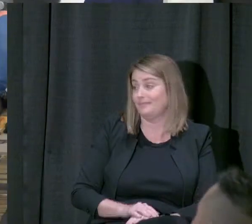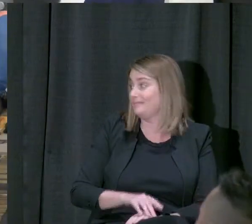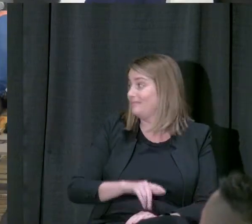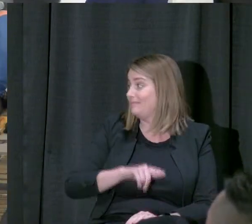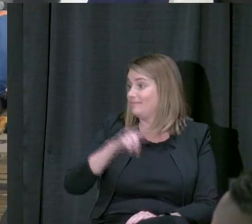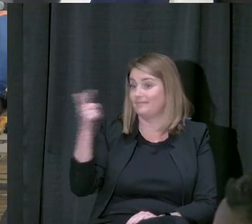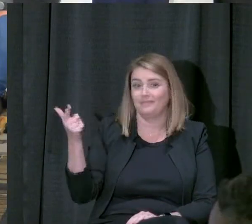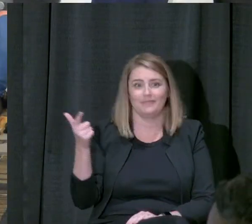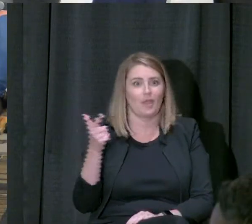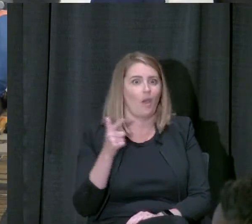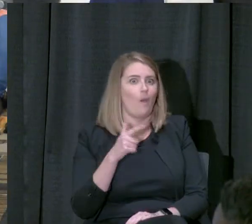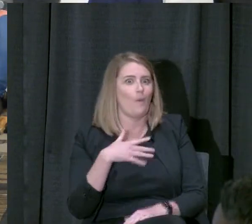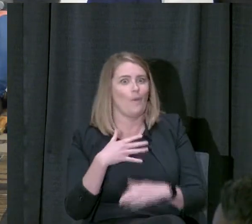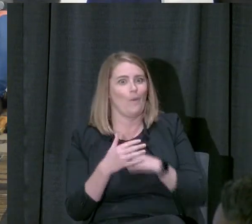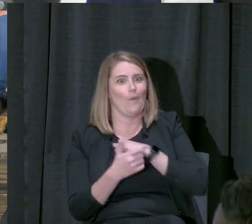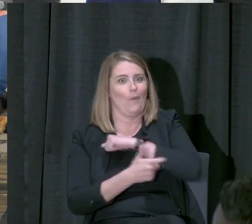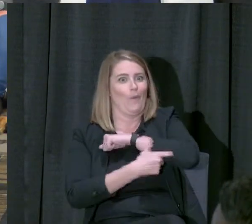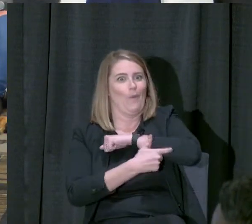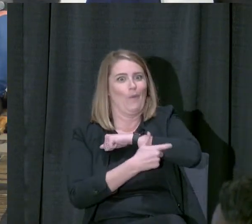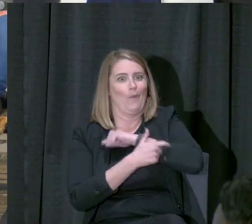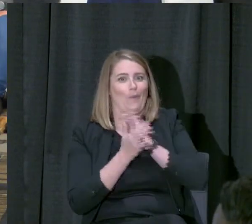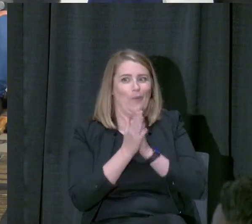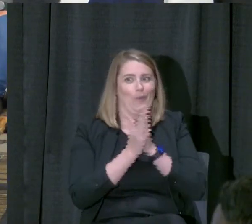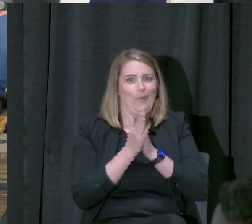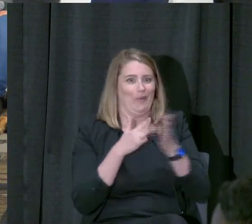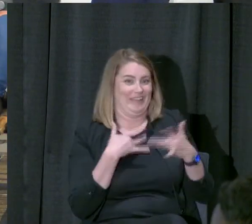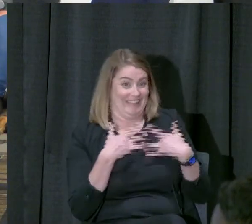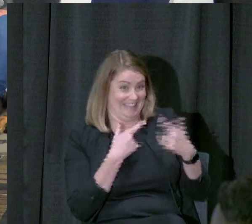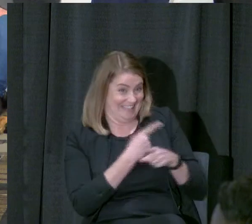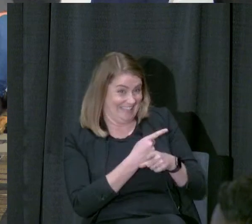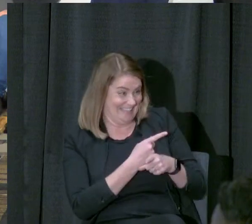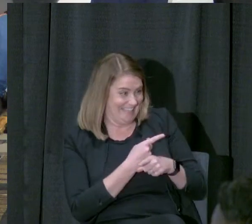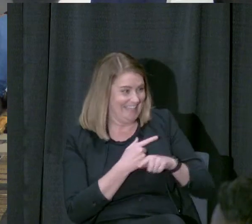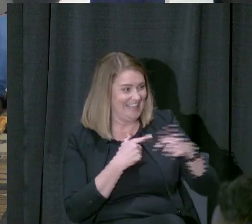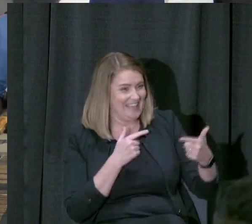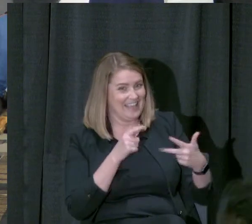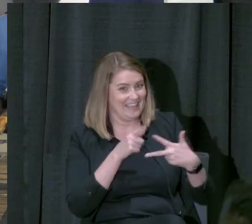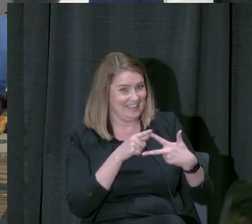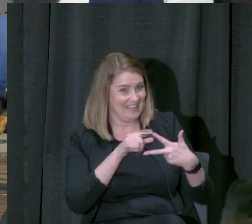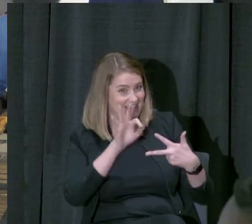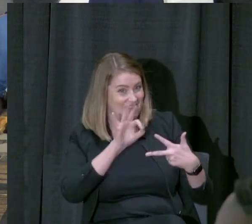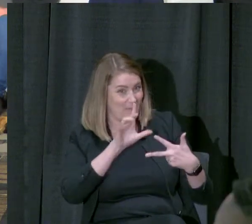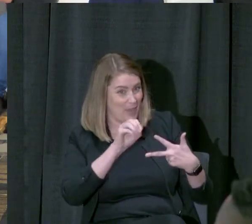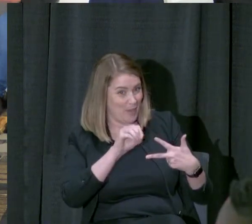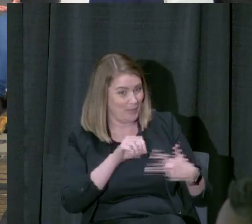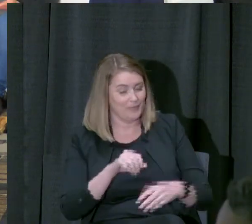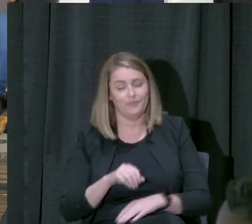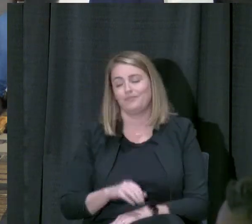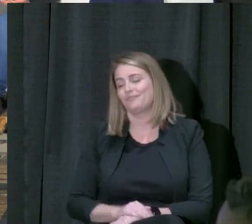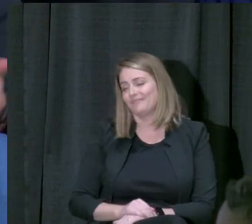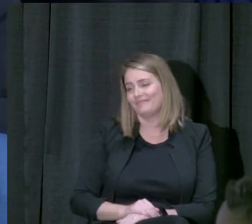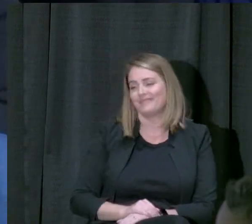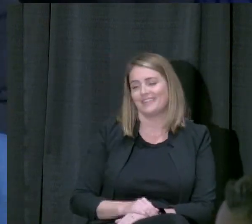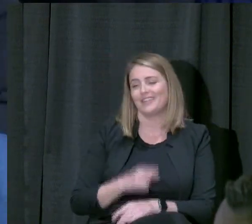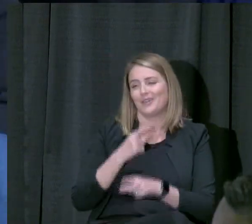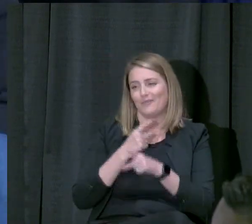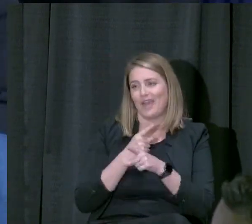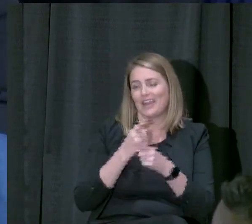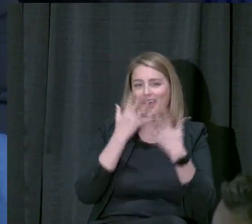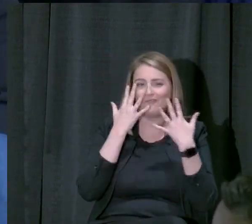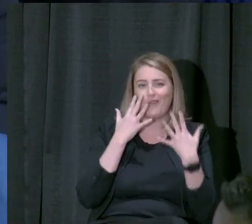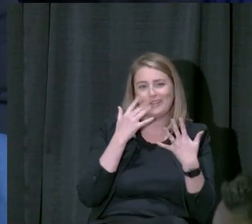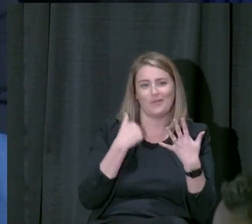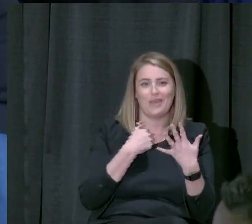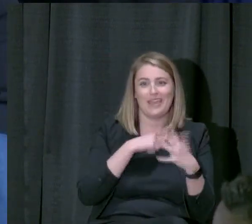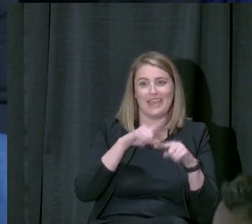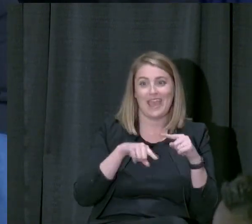That's tantalizing, isn't it? Fabio, anything to add to that? Yeah, you're right. Unfortunately, we can't go